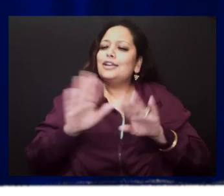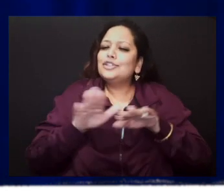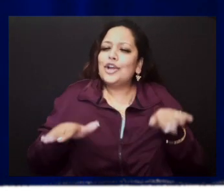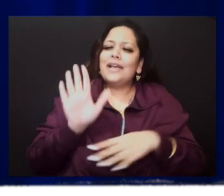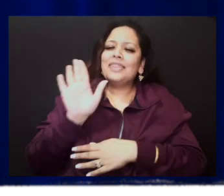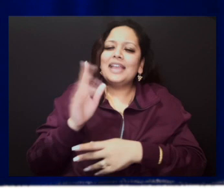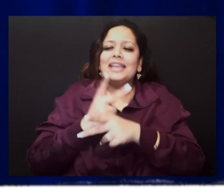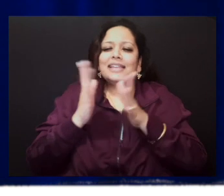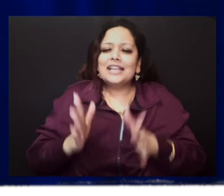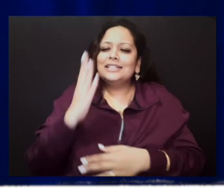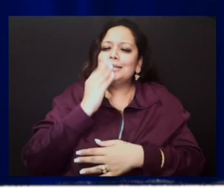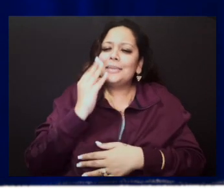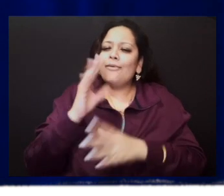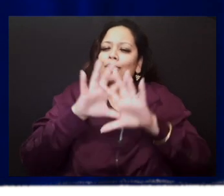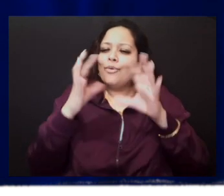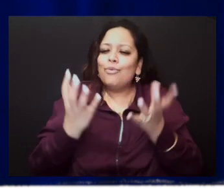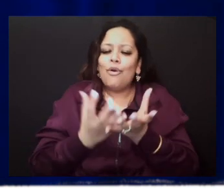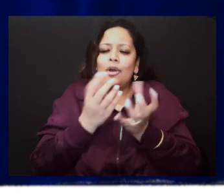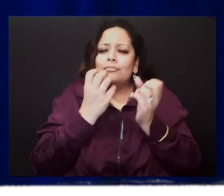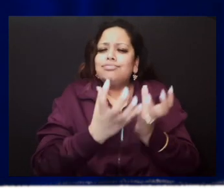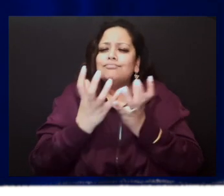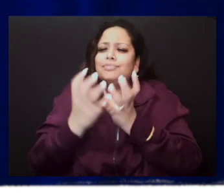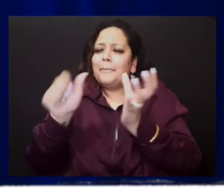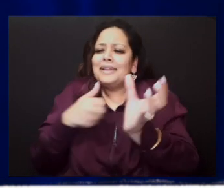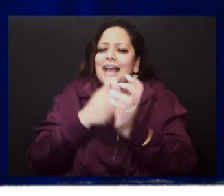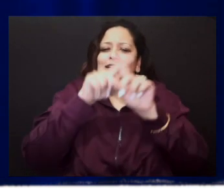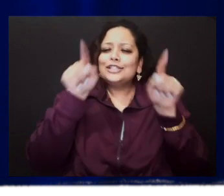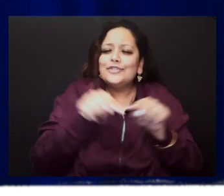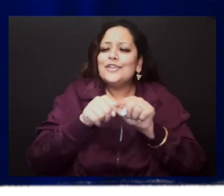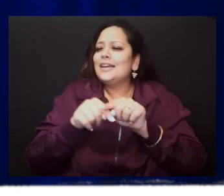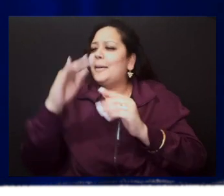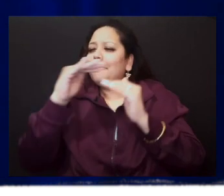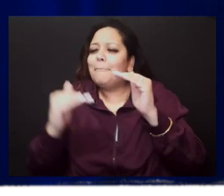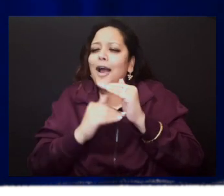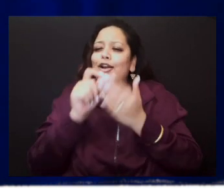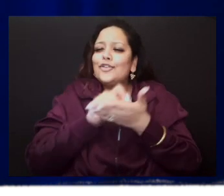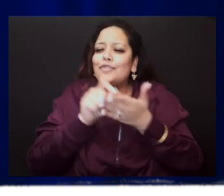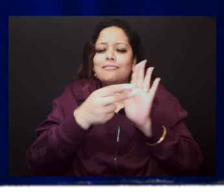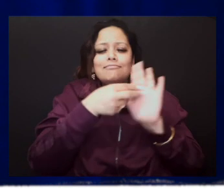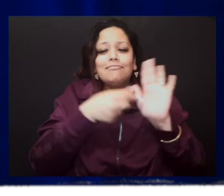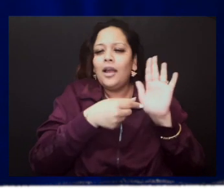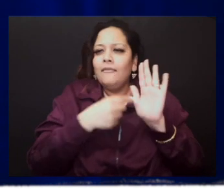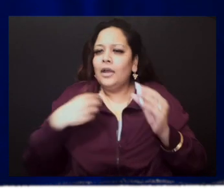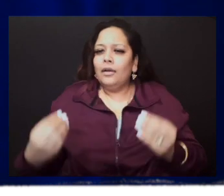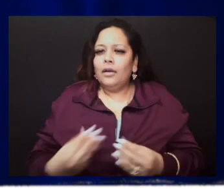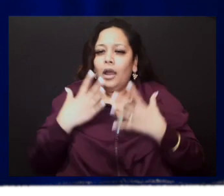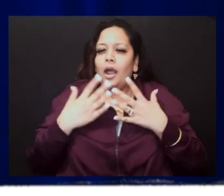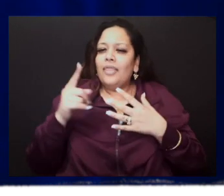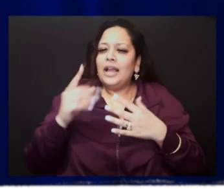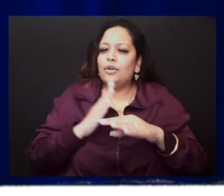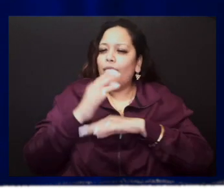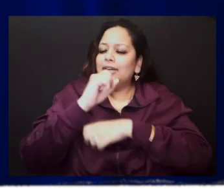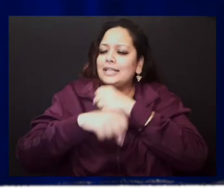children and their caregivers to experience worlds beyond the screens and beyond the written word. It has endured over the past